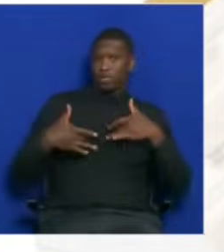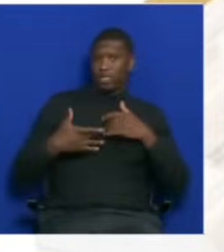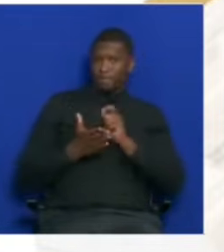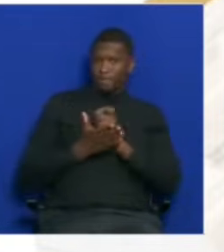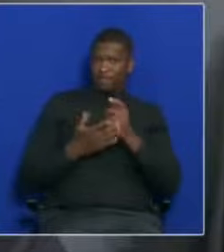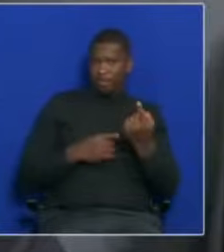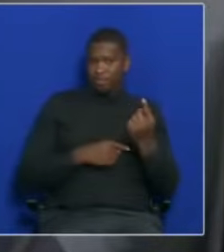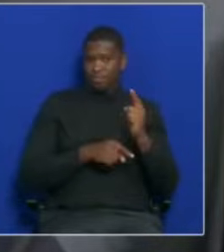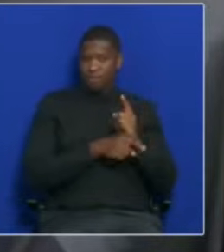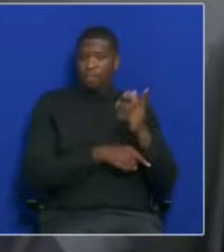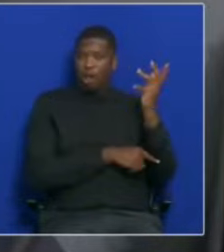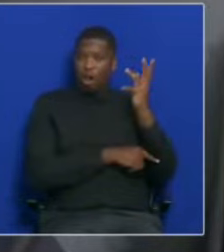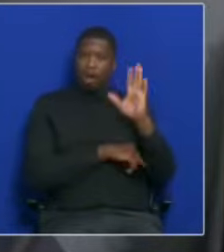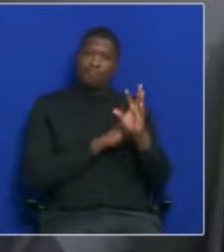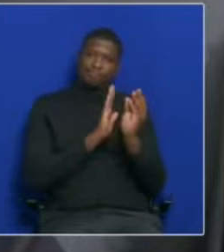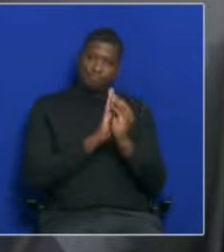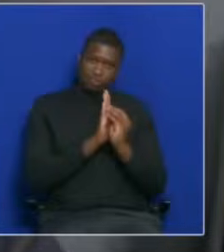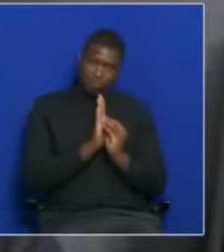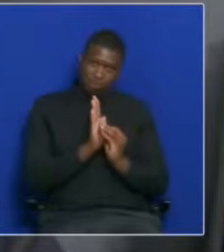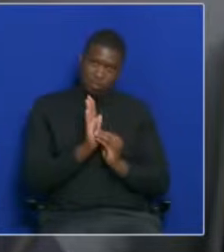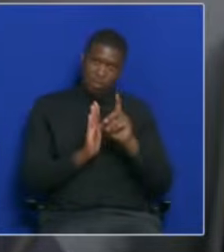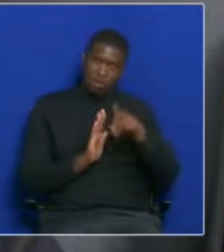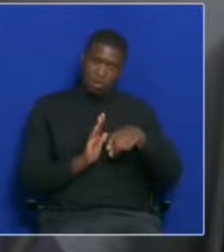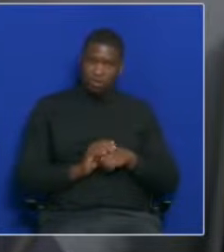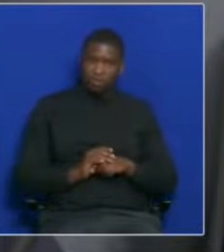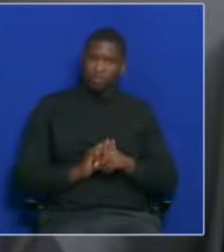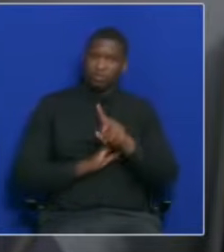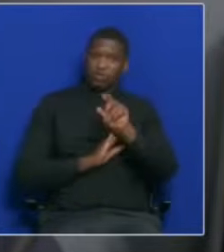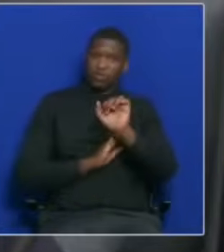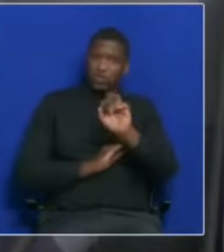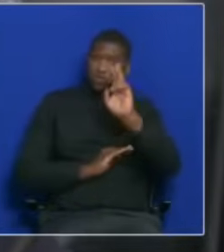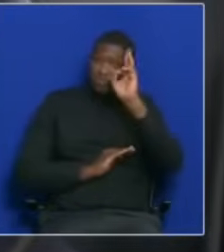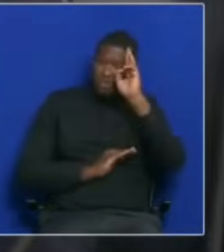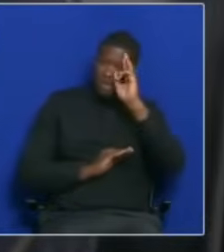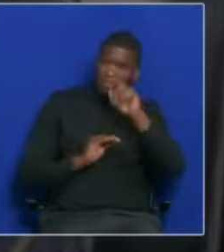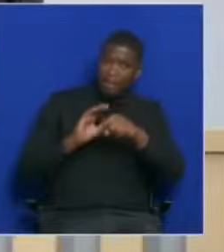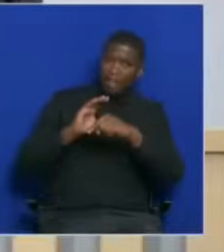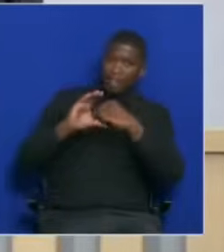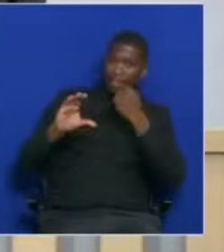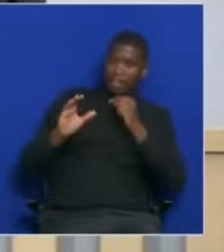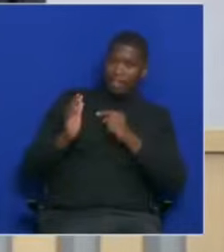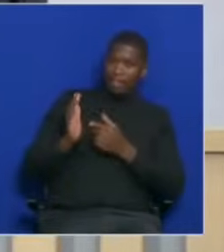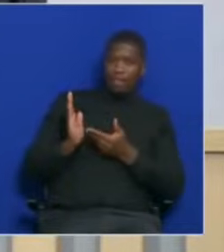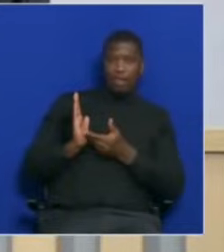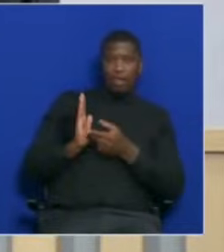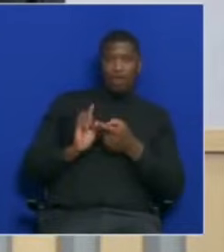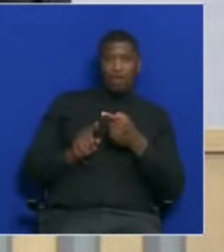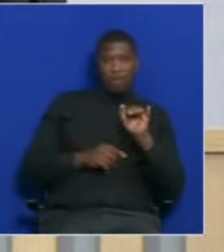you recall an email of this nature from the ID?